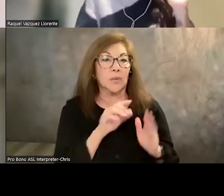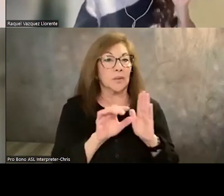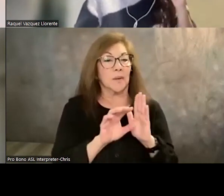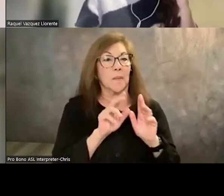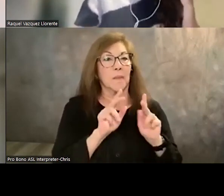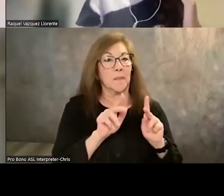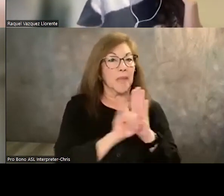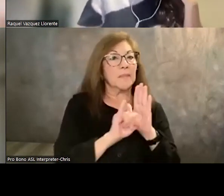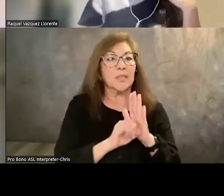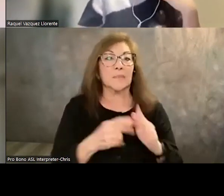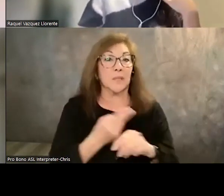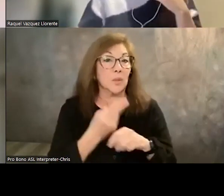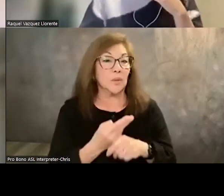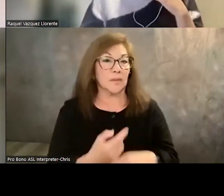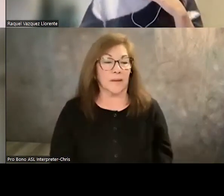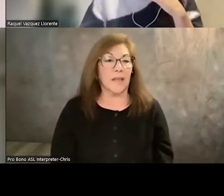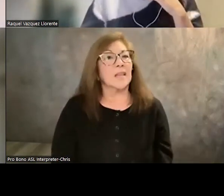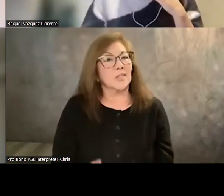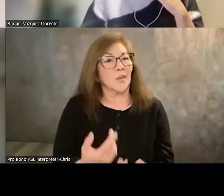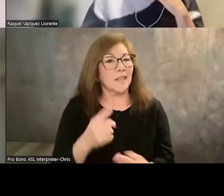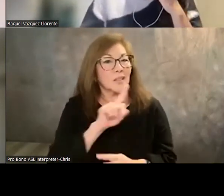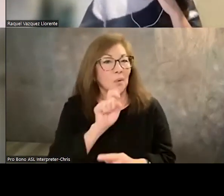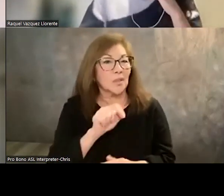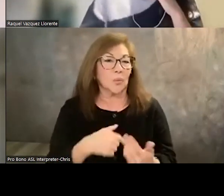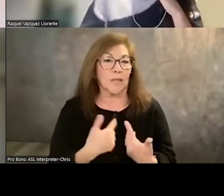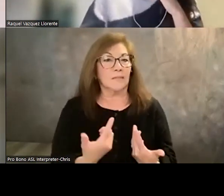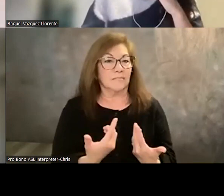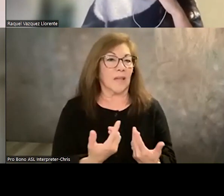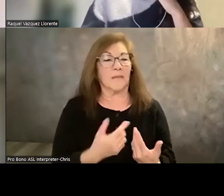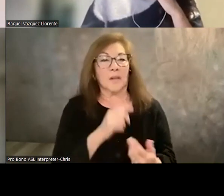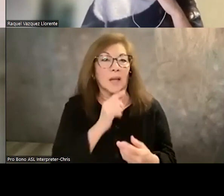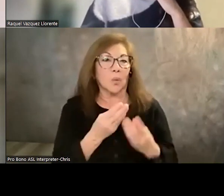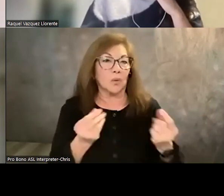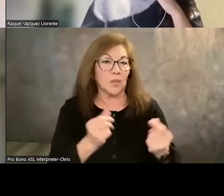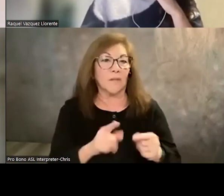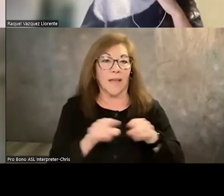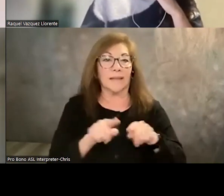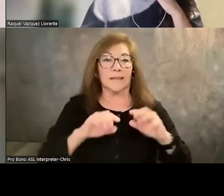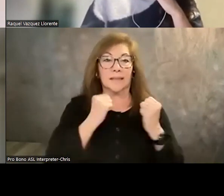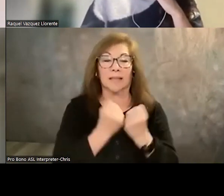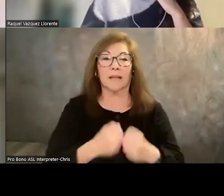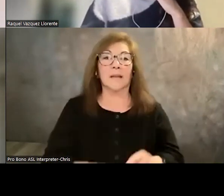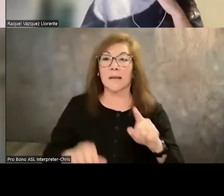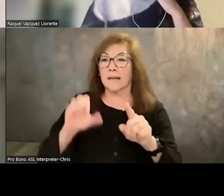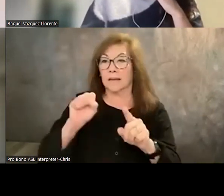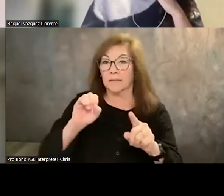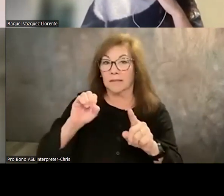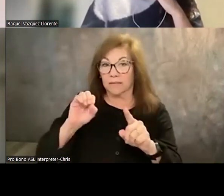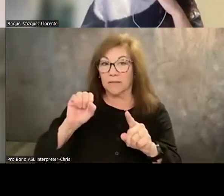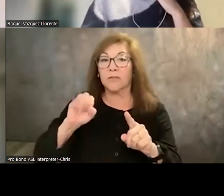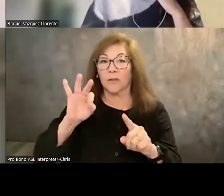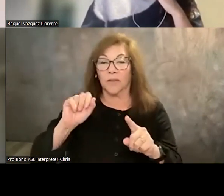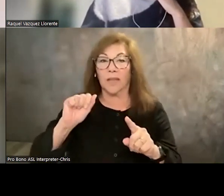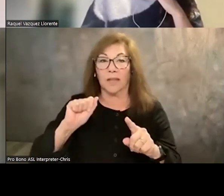that I think we haven't yet kind of resolved as a society. And you know, Sophie has mentioned like these kind of points